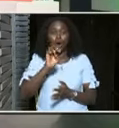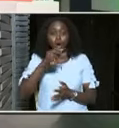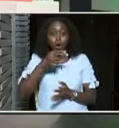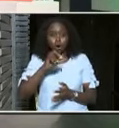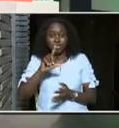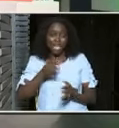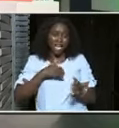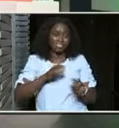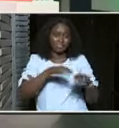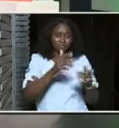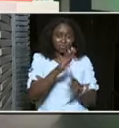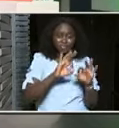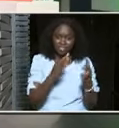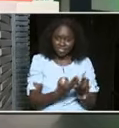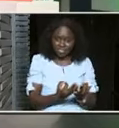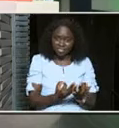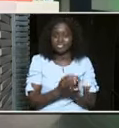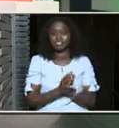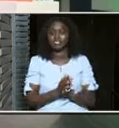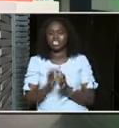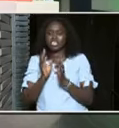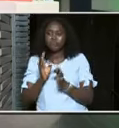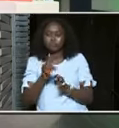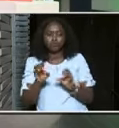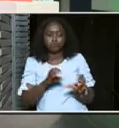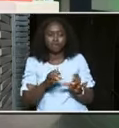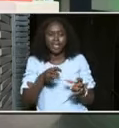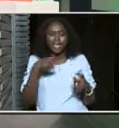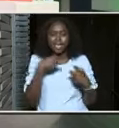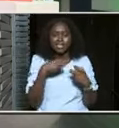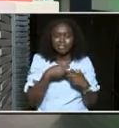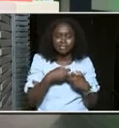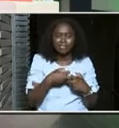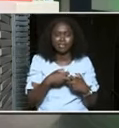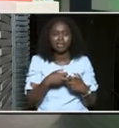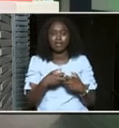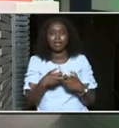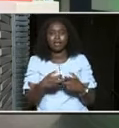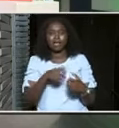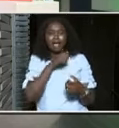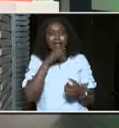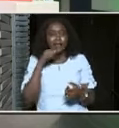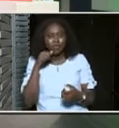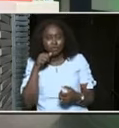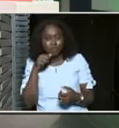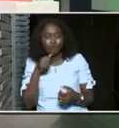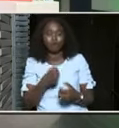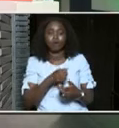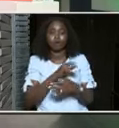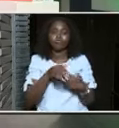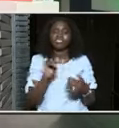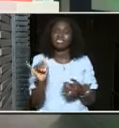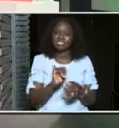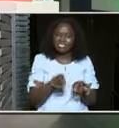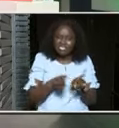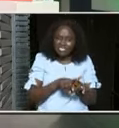doing electricity, yes, or roads, or health, or agriculture. It's the same sort of